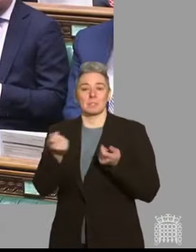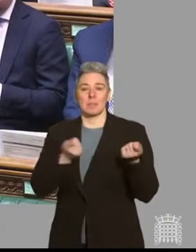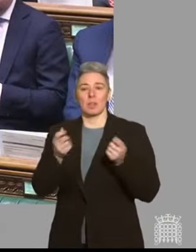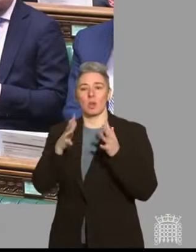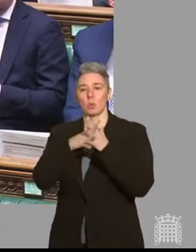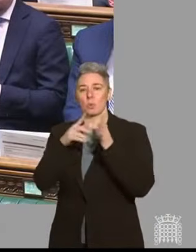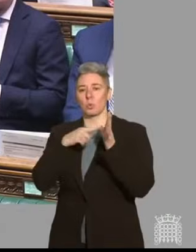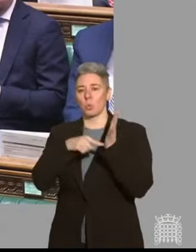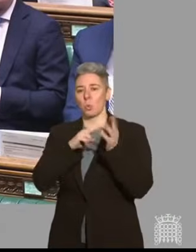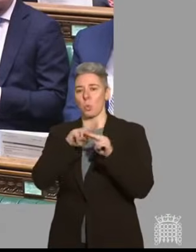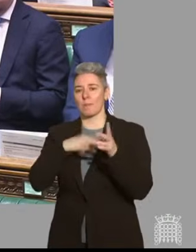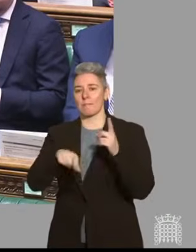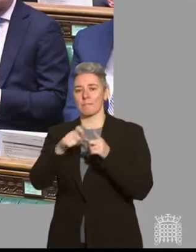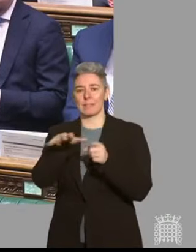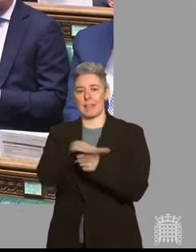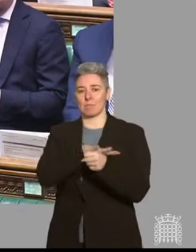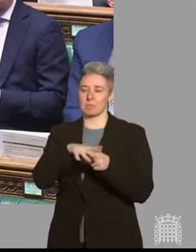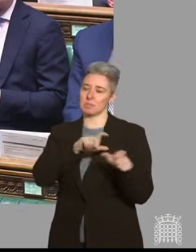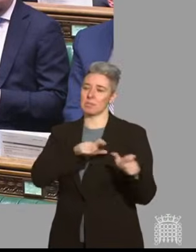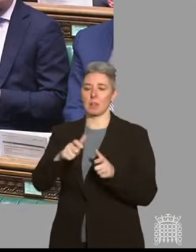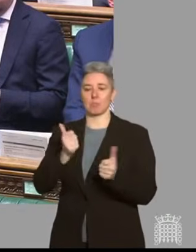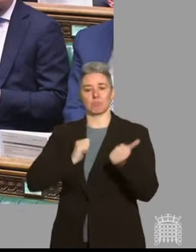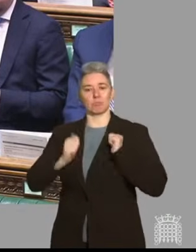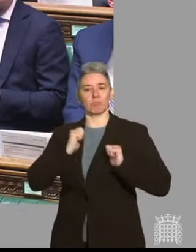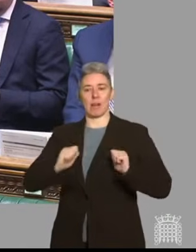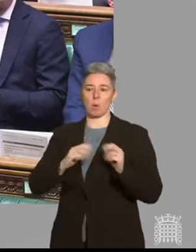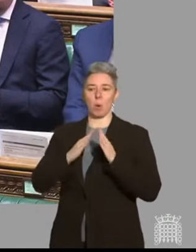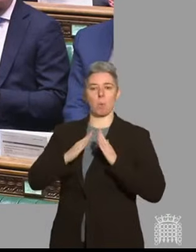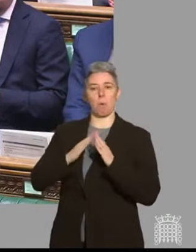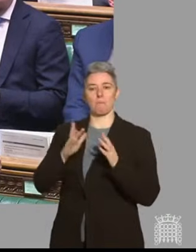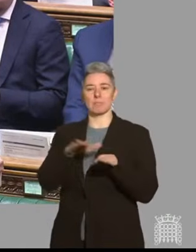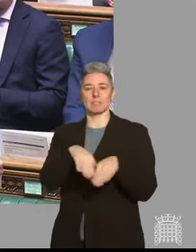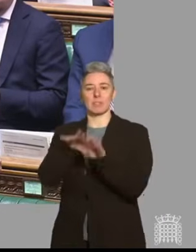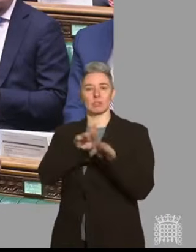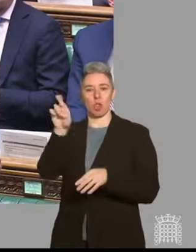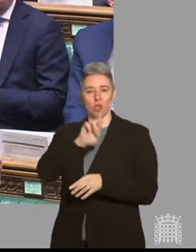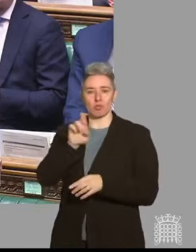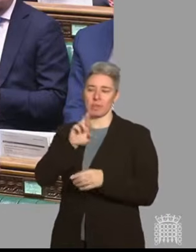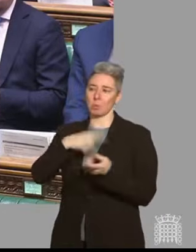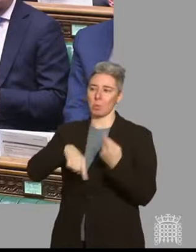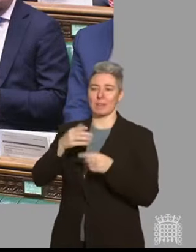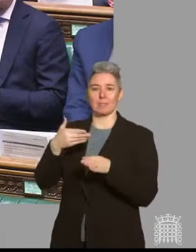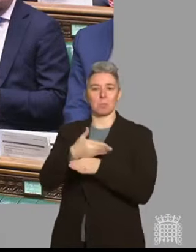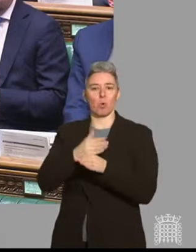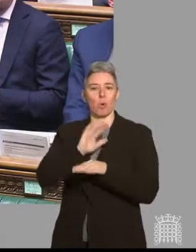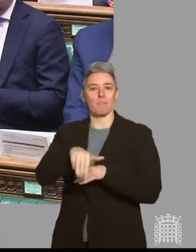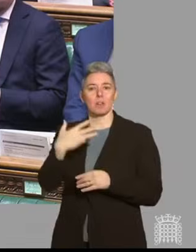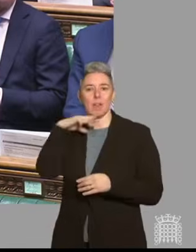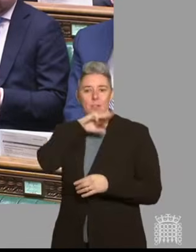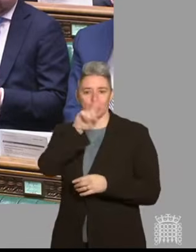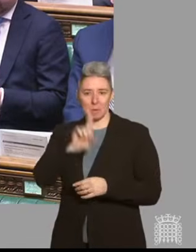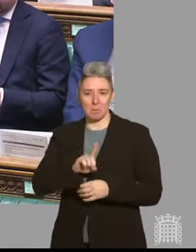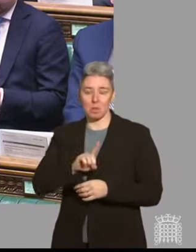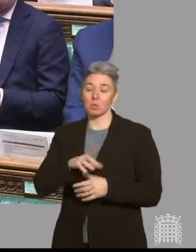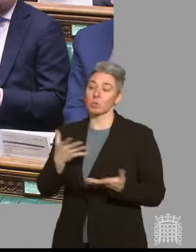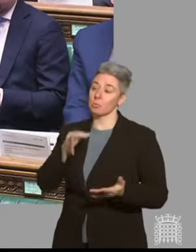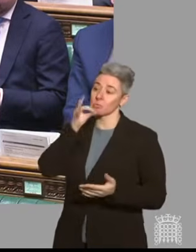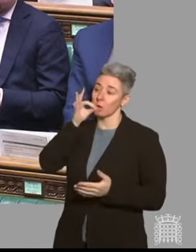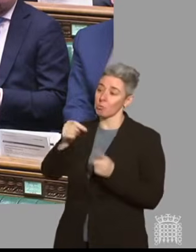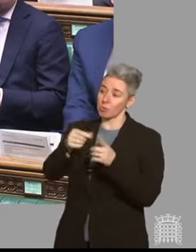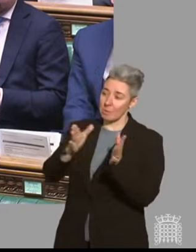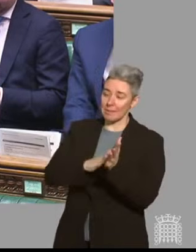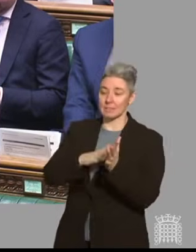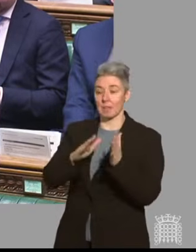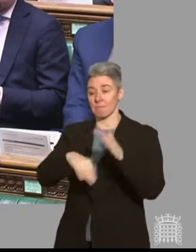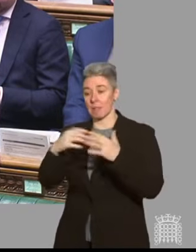employing over 900 people. So would my right honourable friend and the Prime Minister and the whole Cabinet join me in celebrating the successful handover